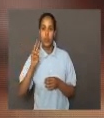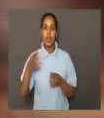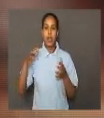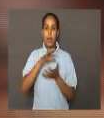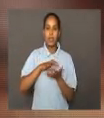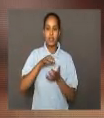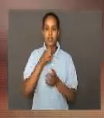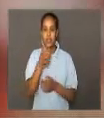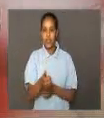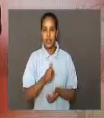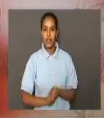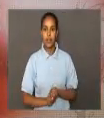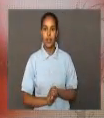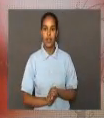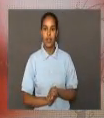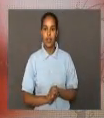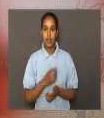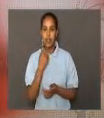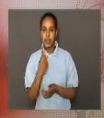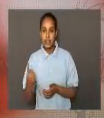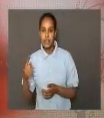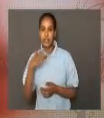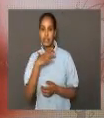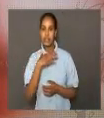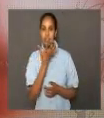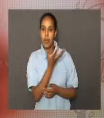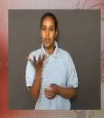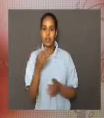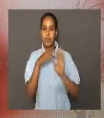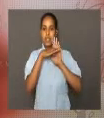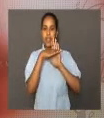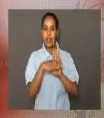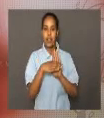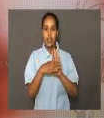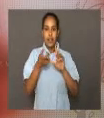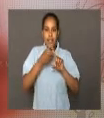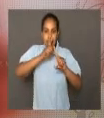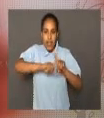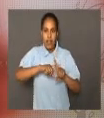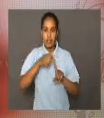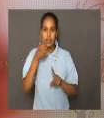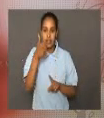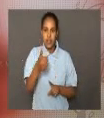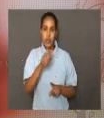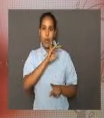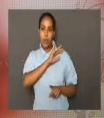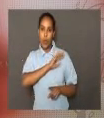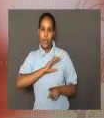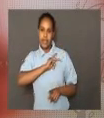in itself. Each substance is present and retains its own